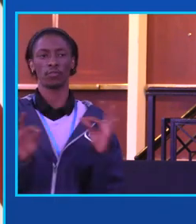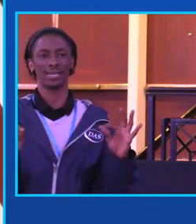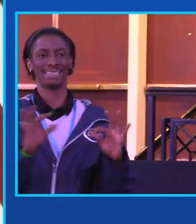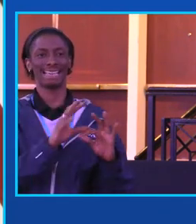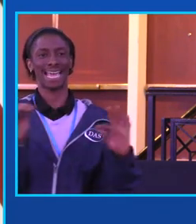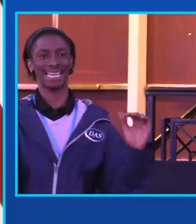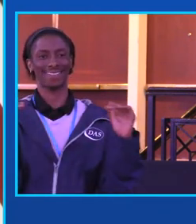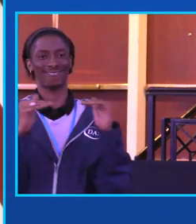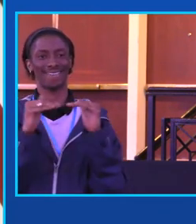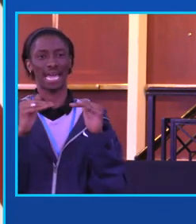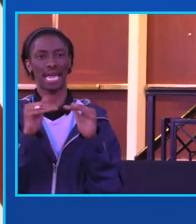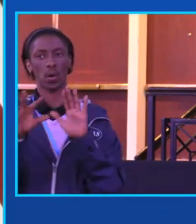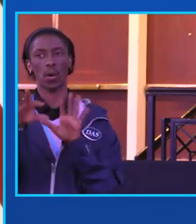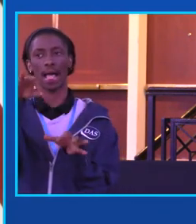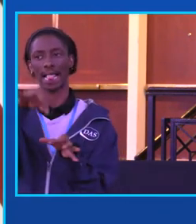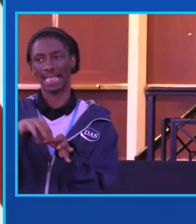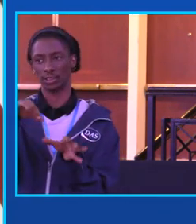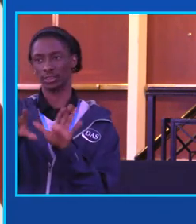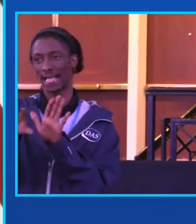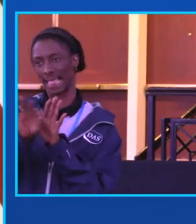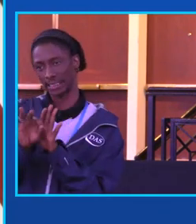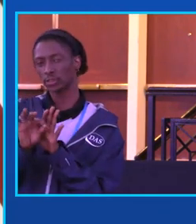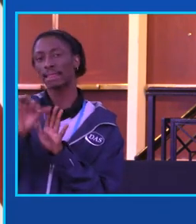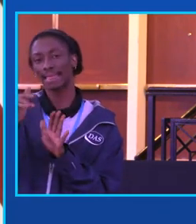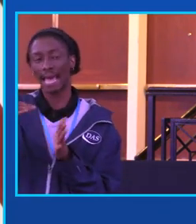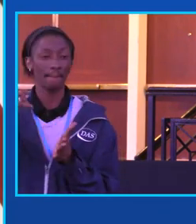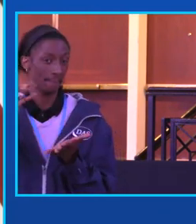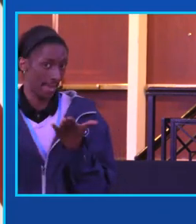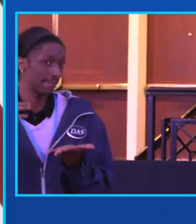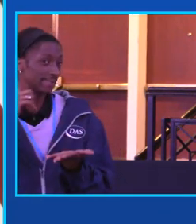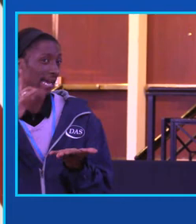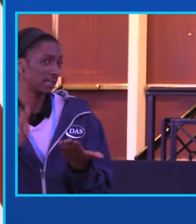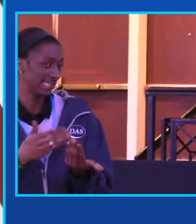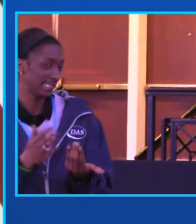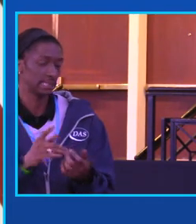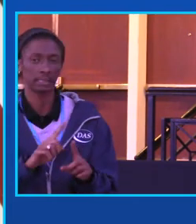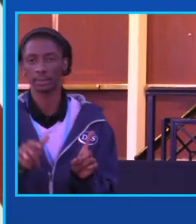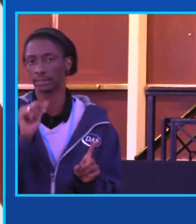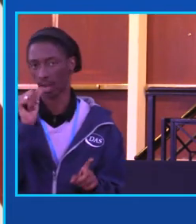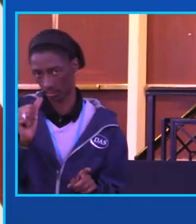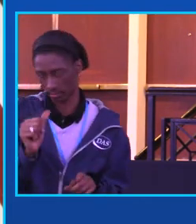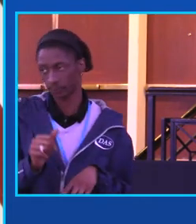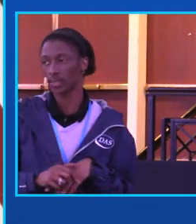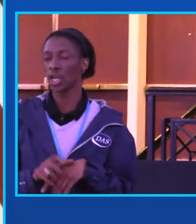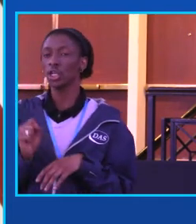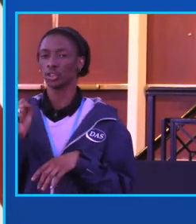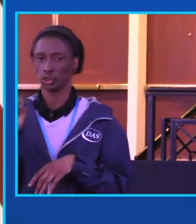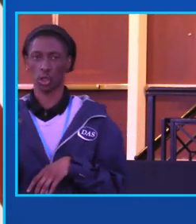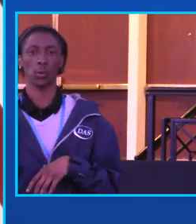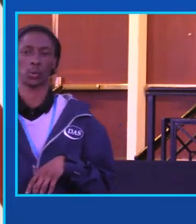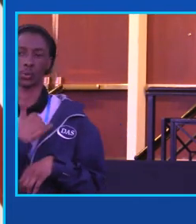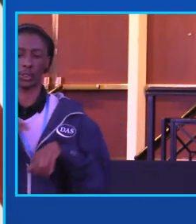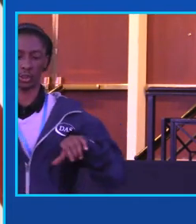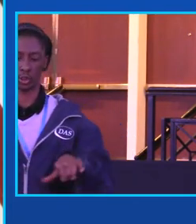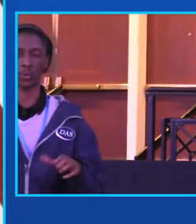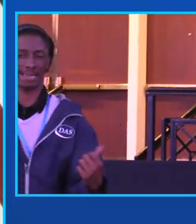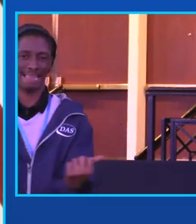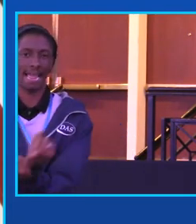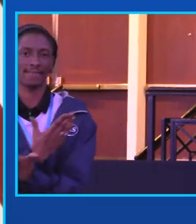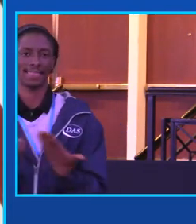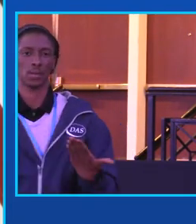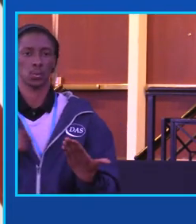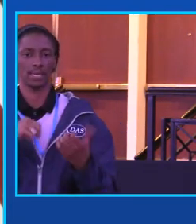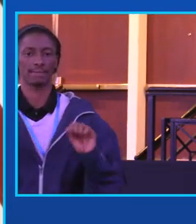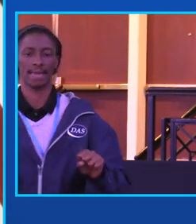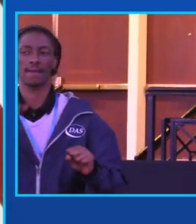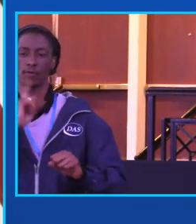elections. That may sound easy, but it isn't. So to that end, we are doing all we can to protect voting rights,